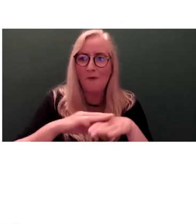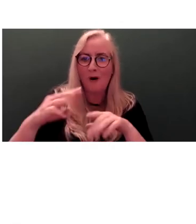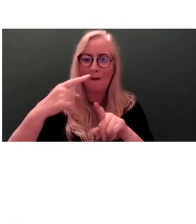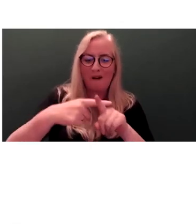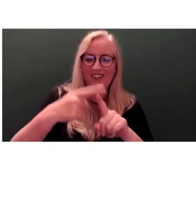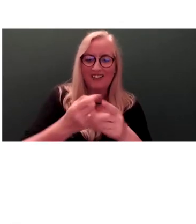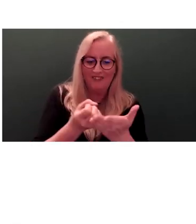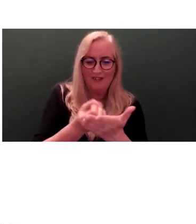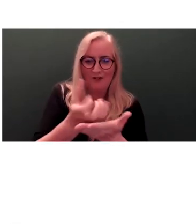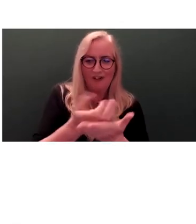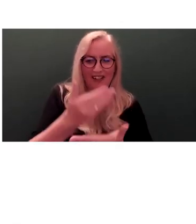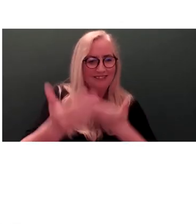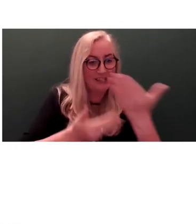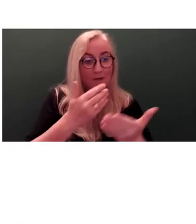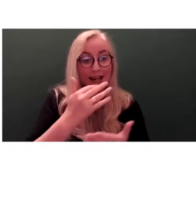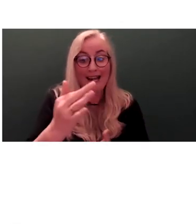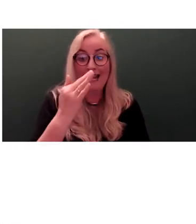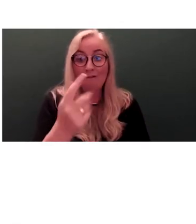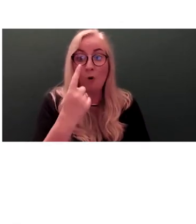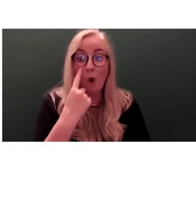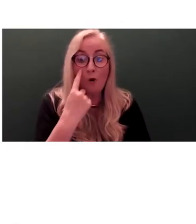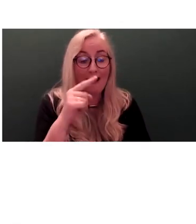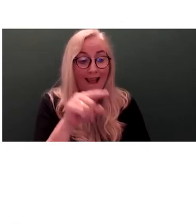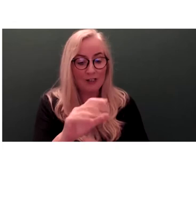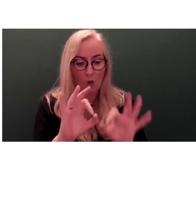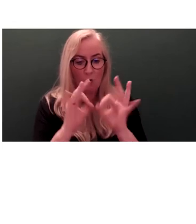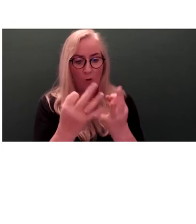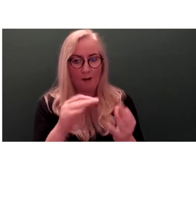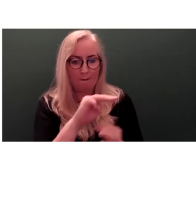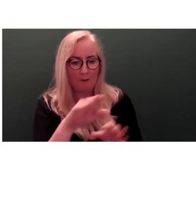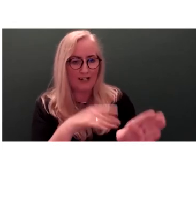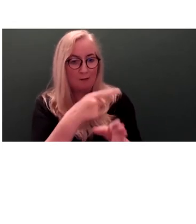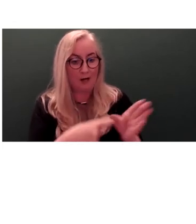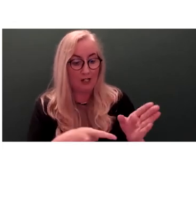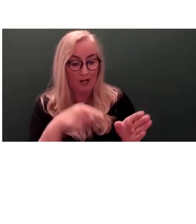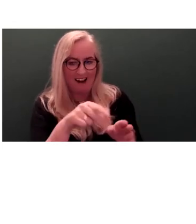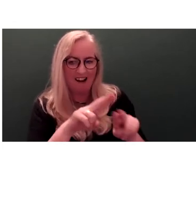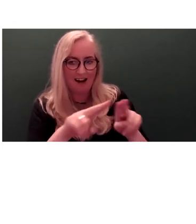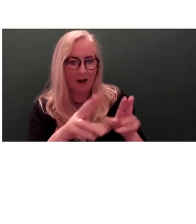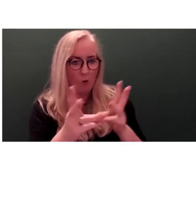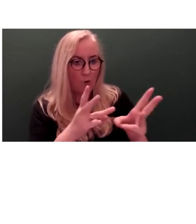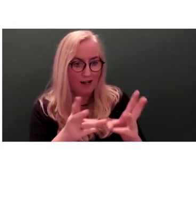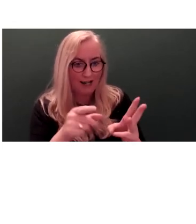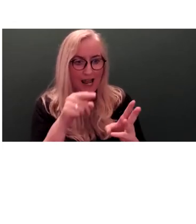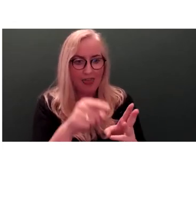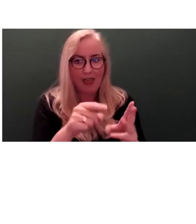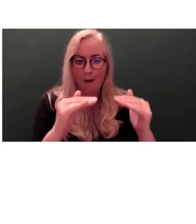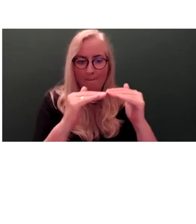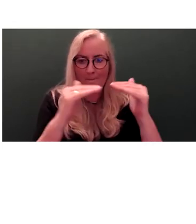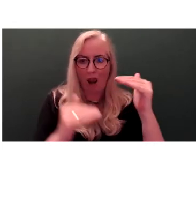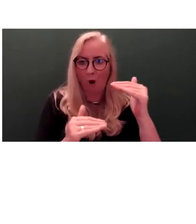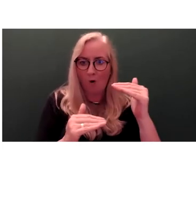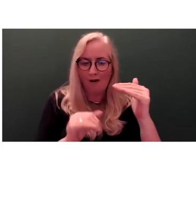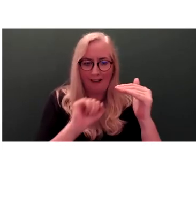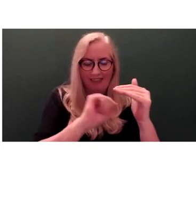which basically said, if you look at this group of people with disabilities who are not working, are working below their sort of full